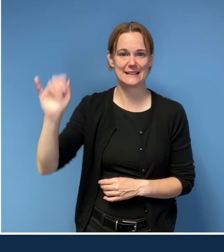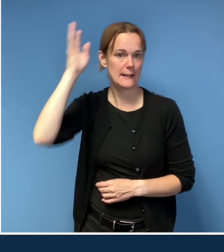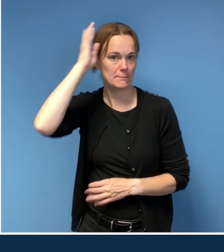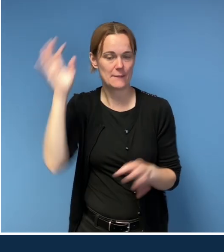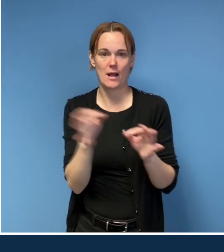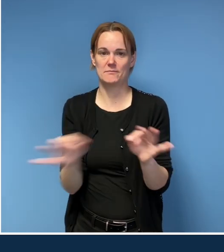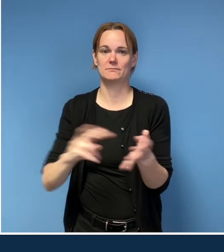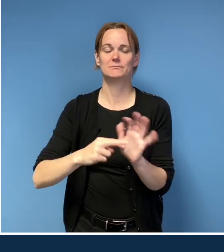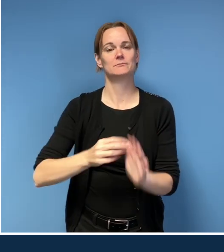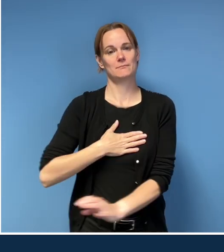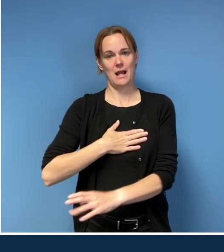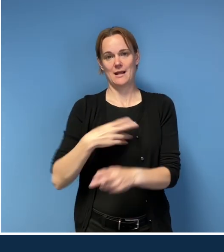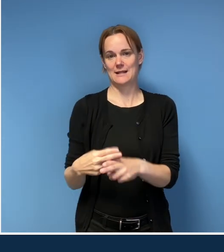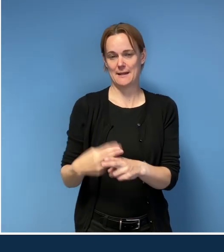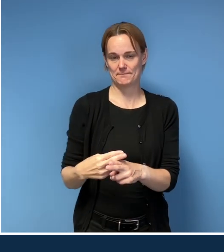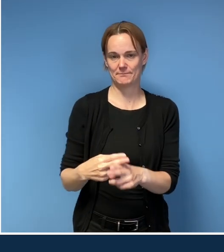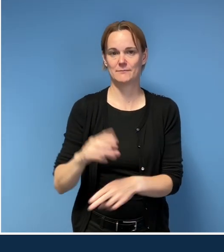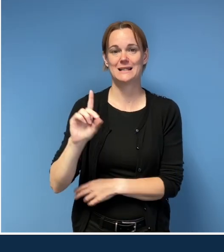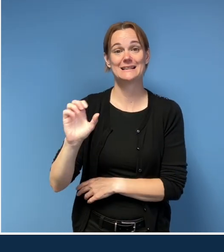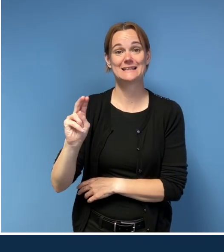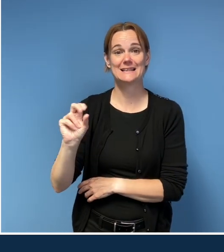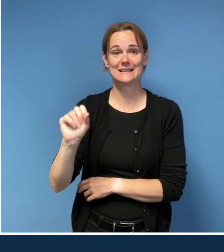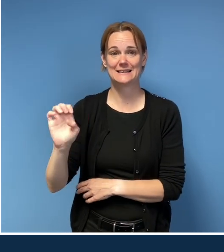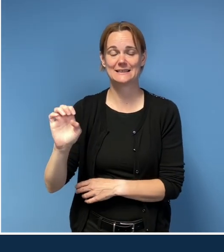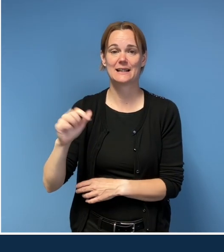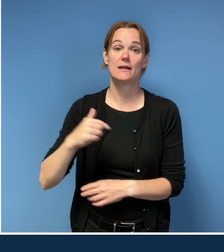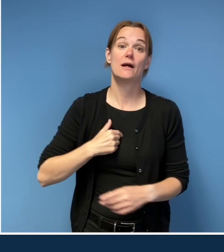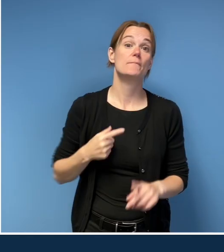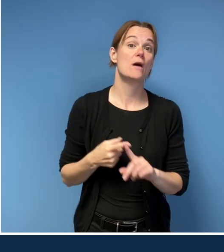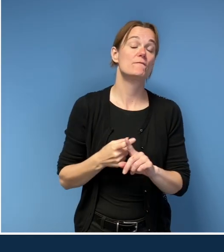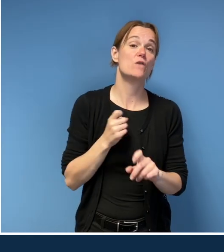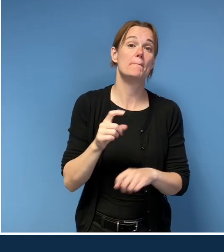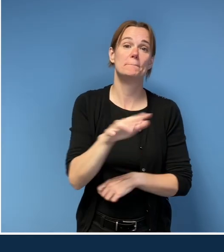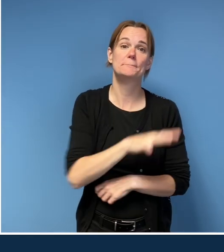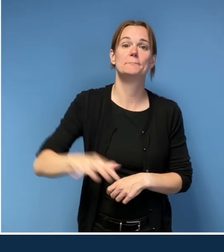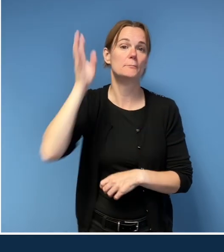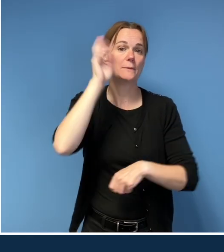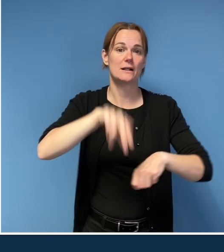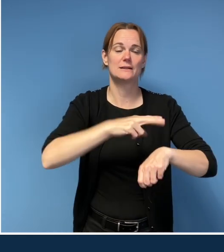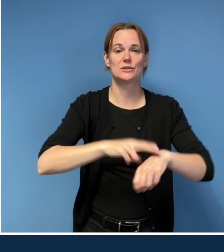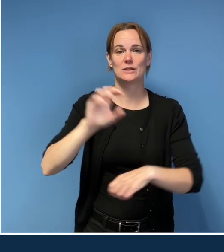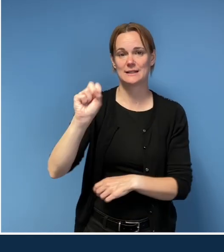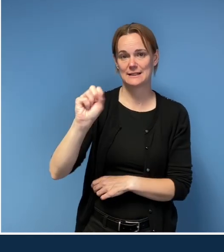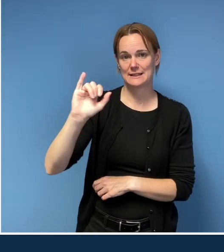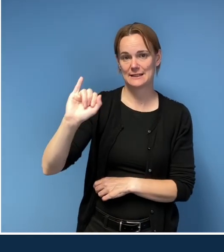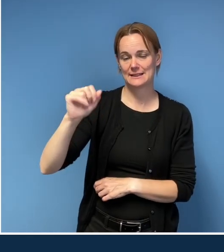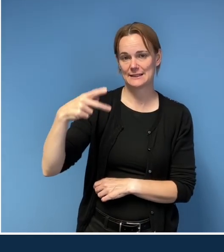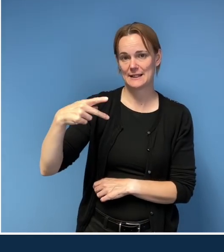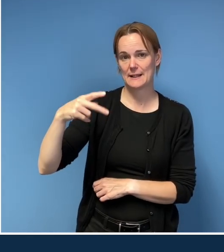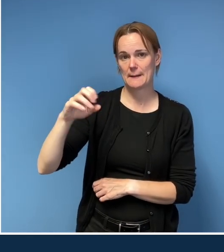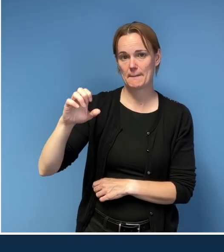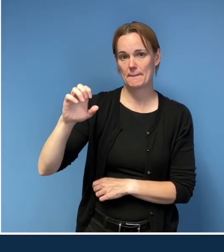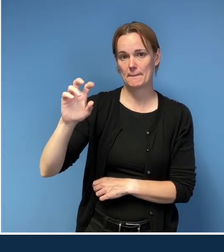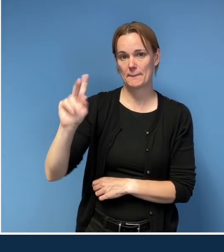Sabaganagitic First Nation just outside of Halifax, Jibuktuk, in the territory, which most people would call the Atlantic